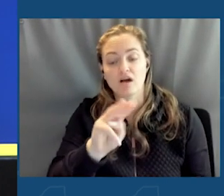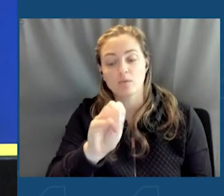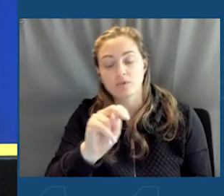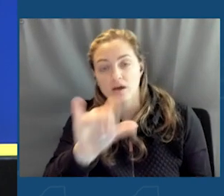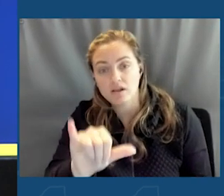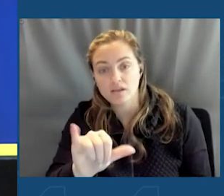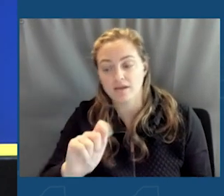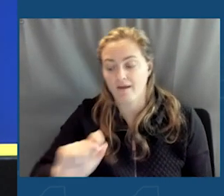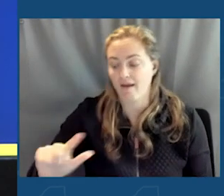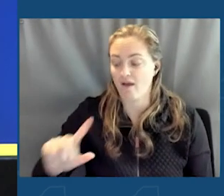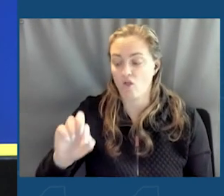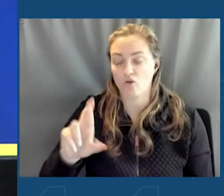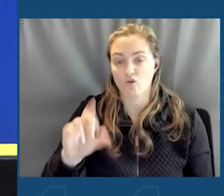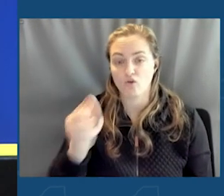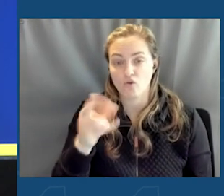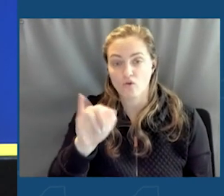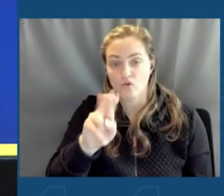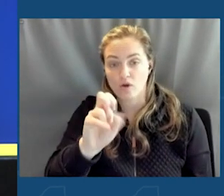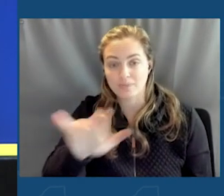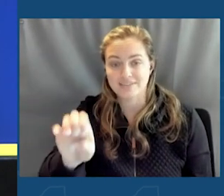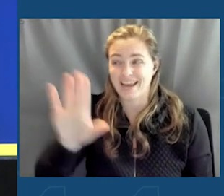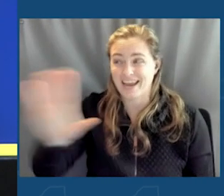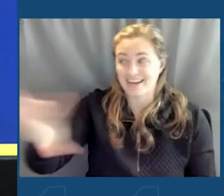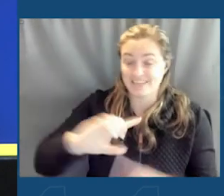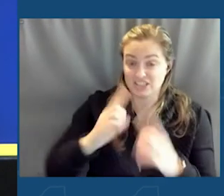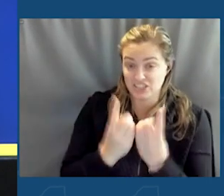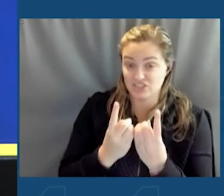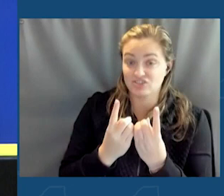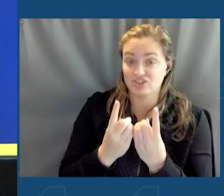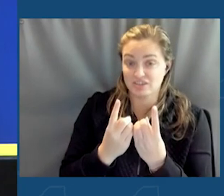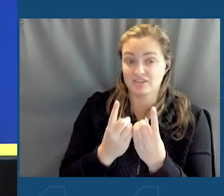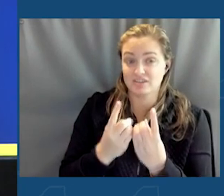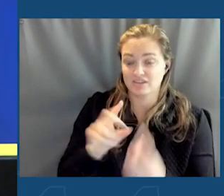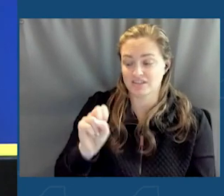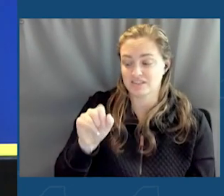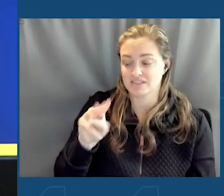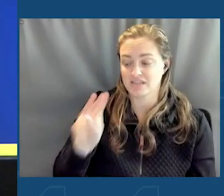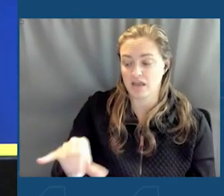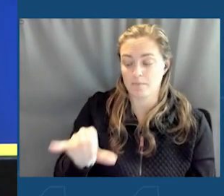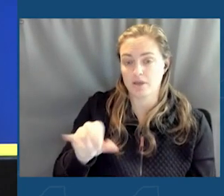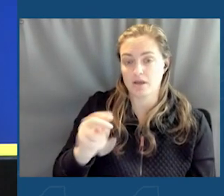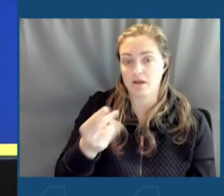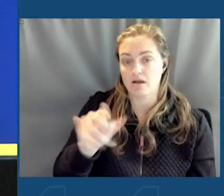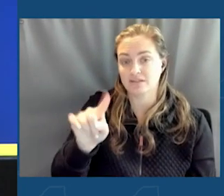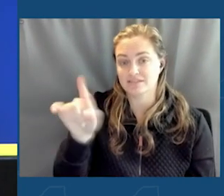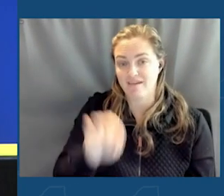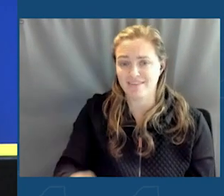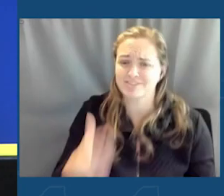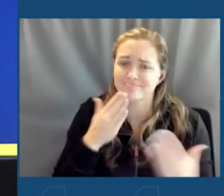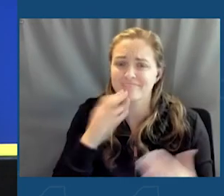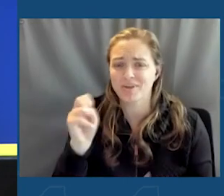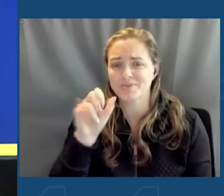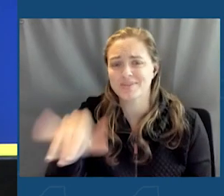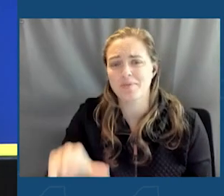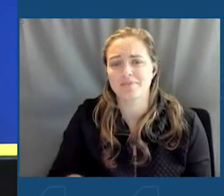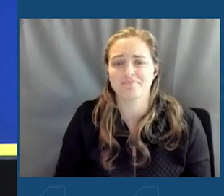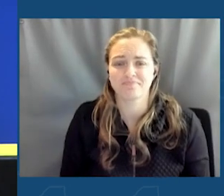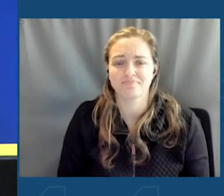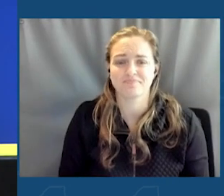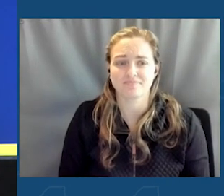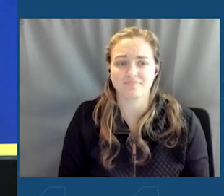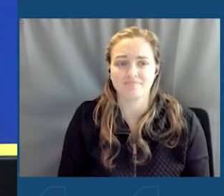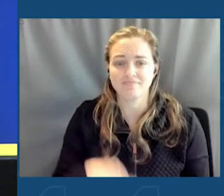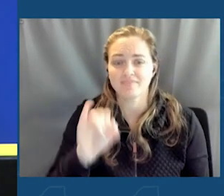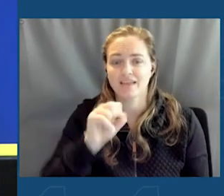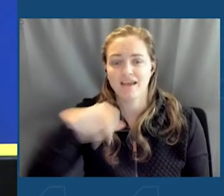Krupski, and his district, Legislator Sammy Gonzalez. Thank you very much, Sammy. As well as Islip